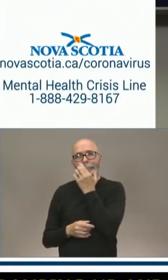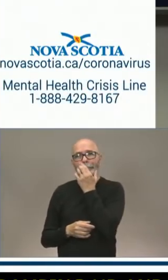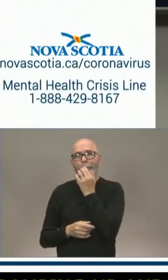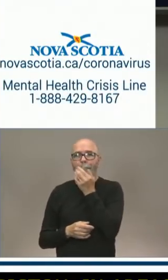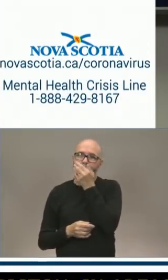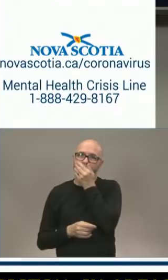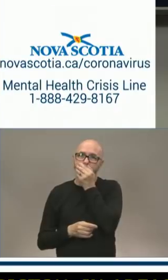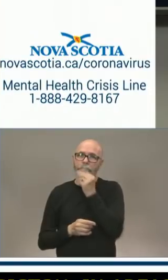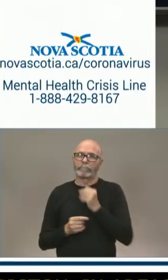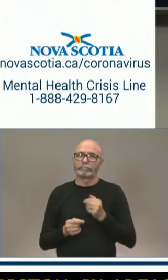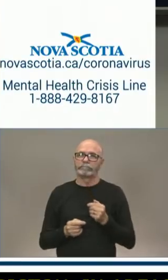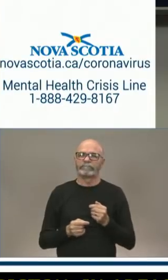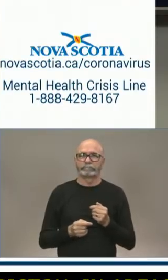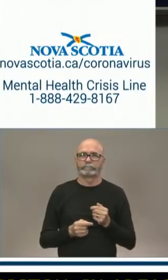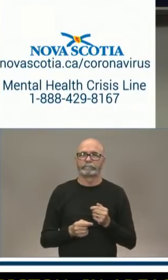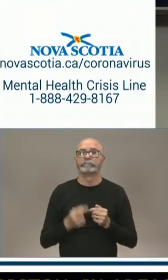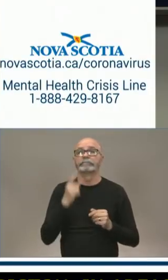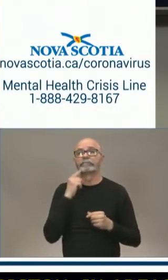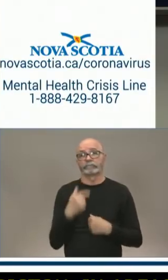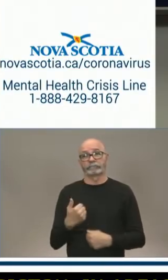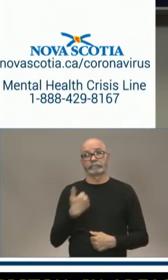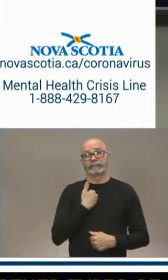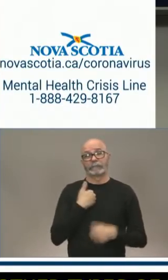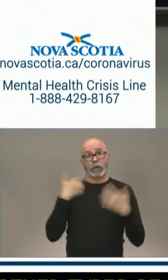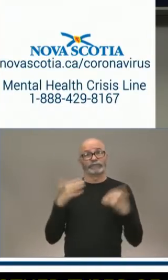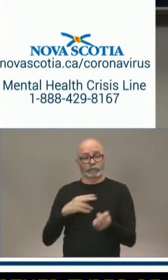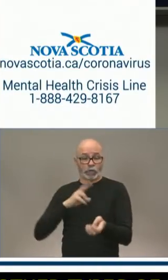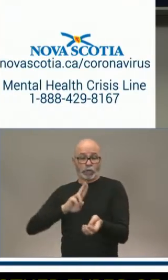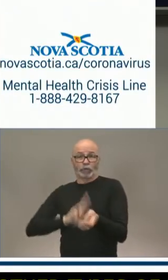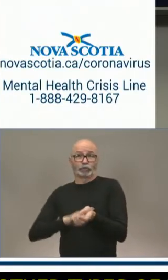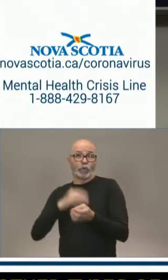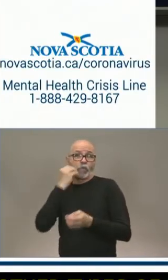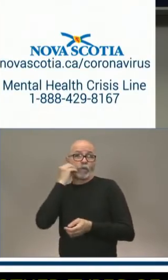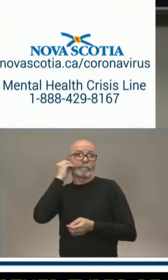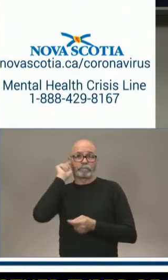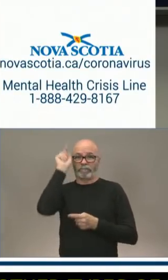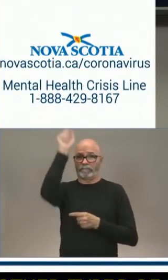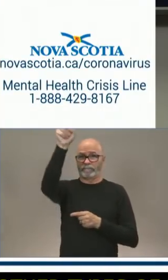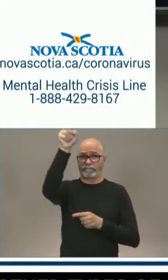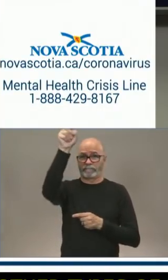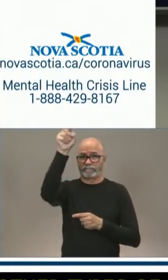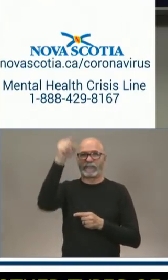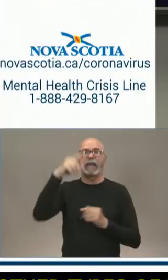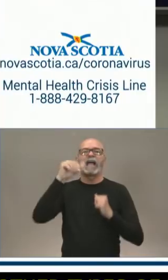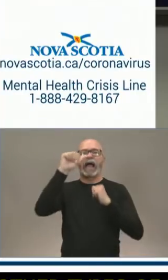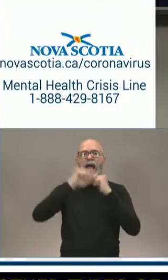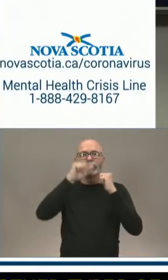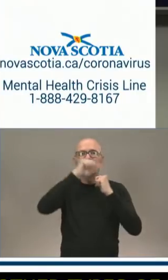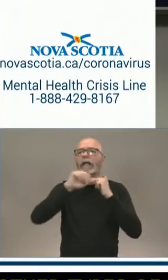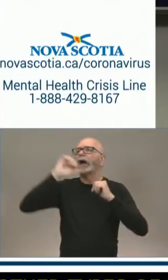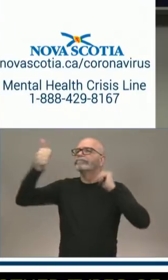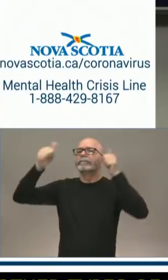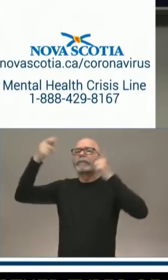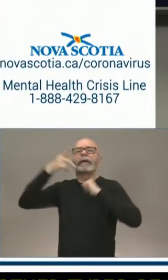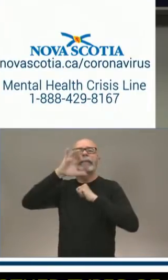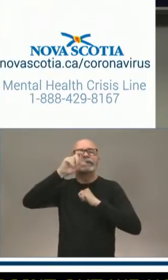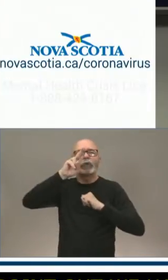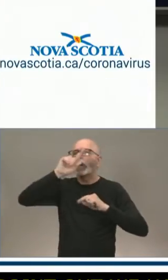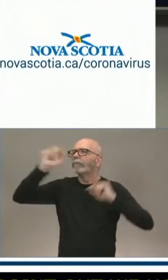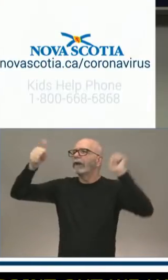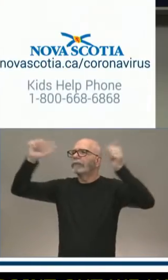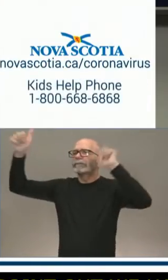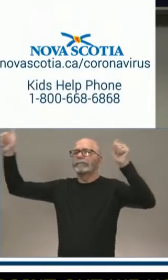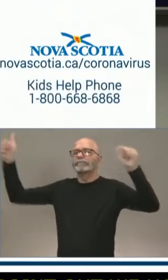immunized 2 long-term care facilities in those communities. So we're certainly aware of the most vulnerable in those